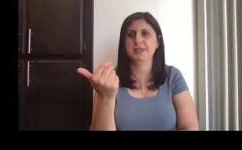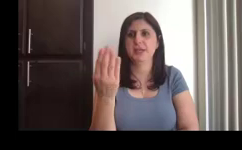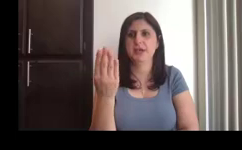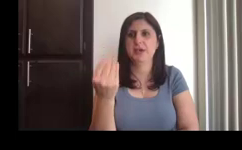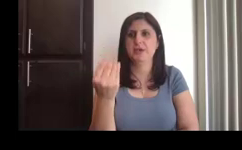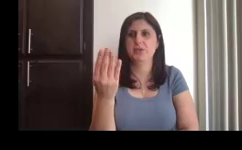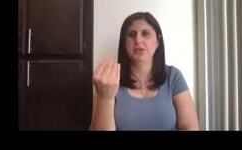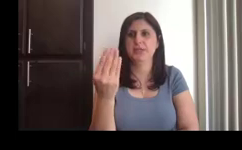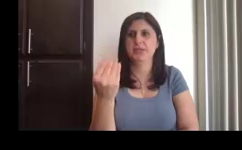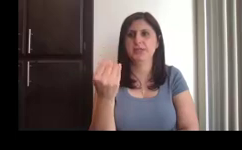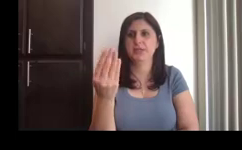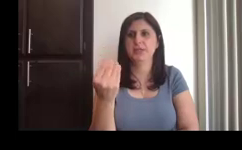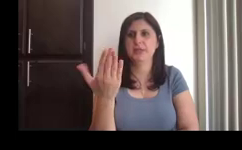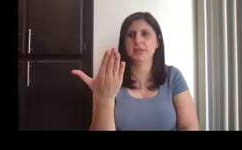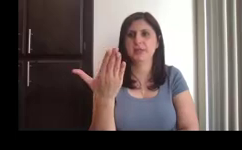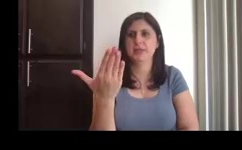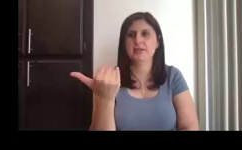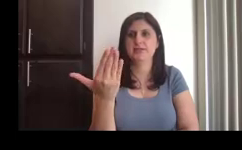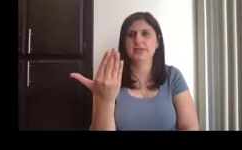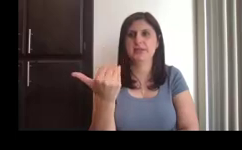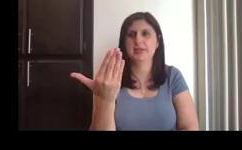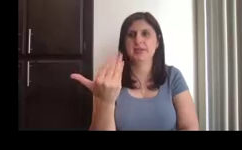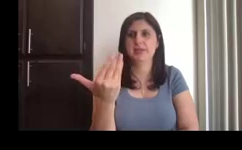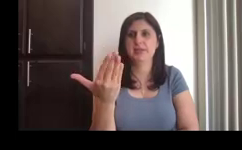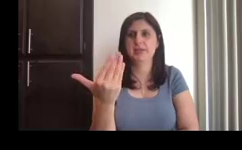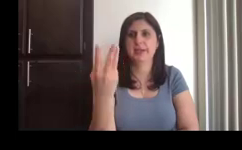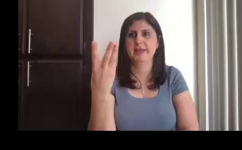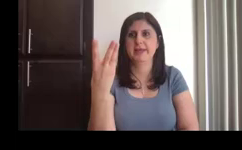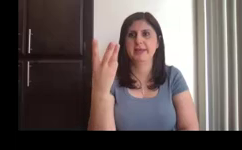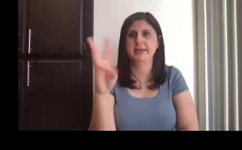13, 14, 15,